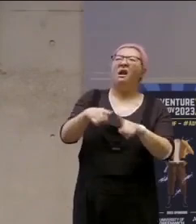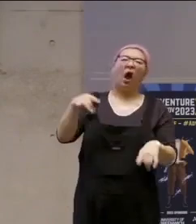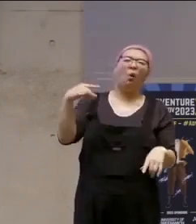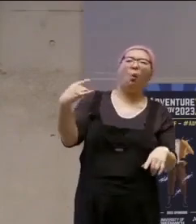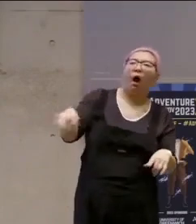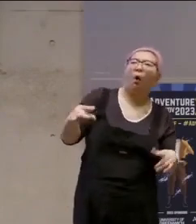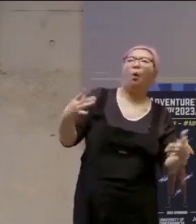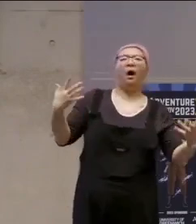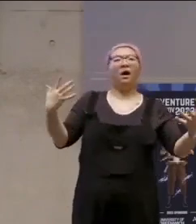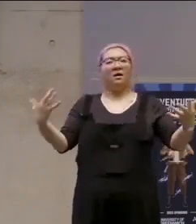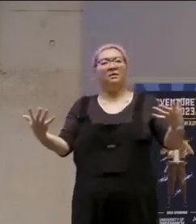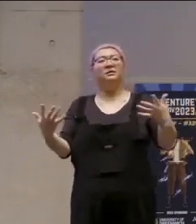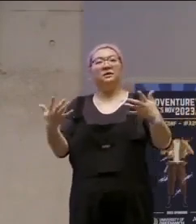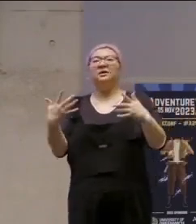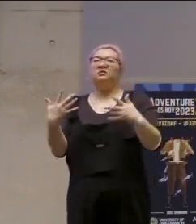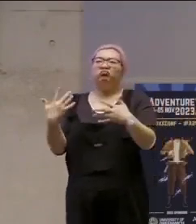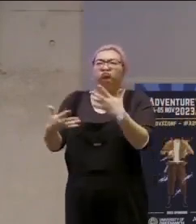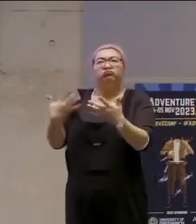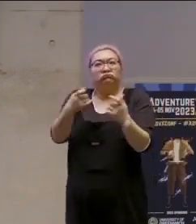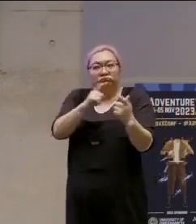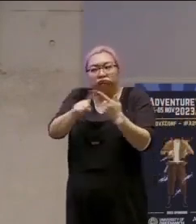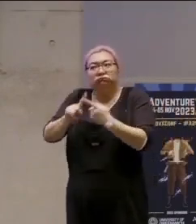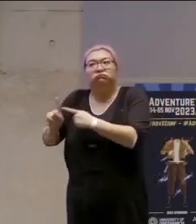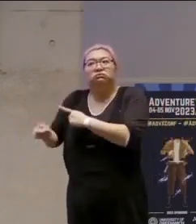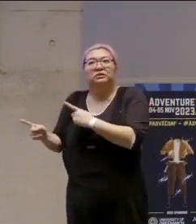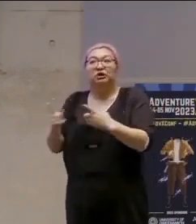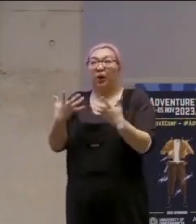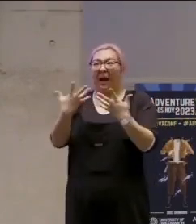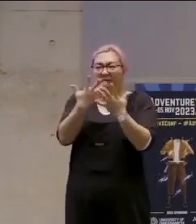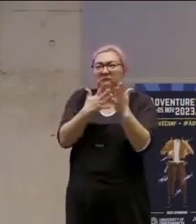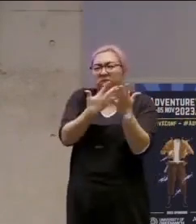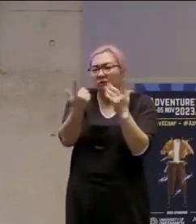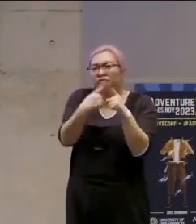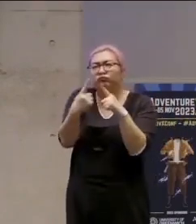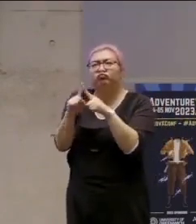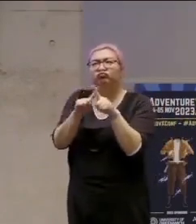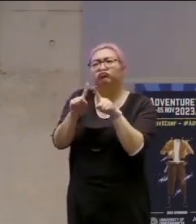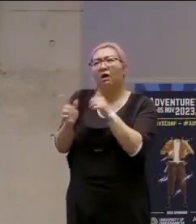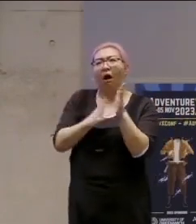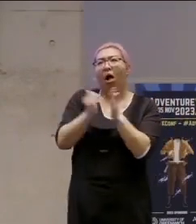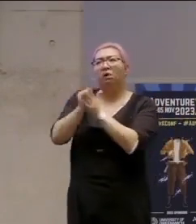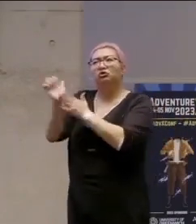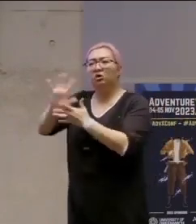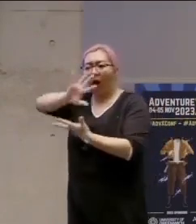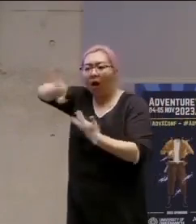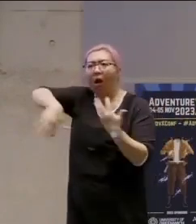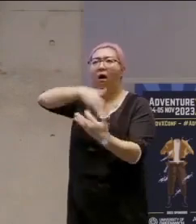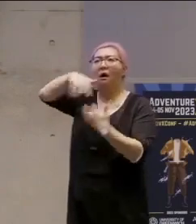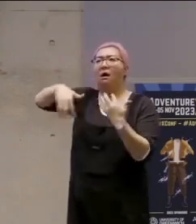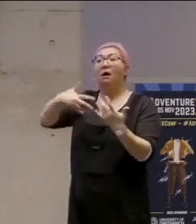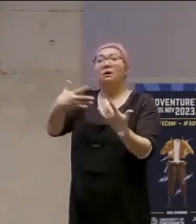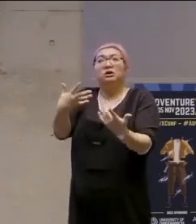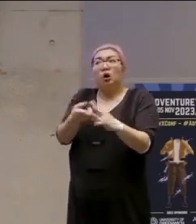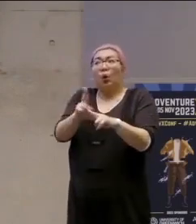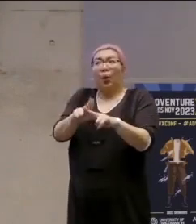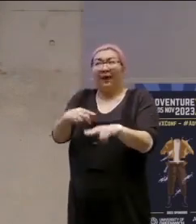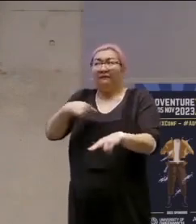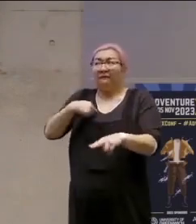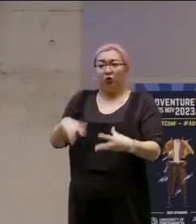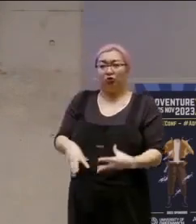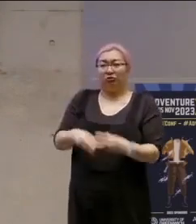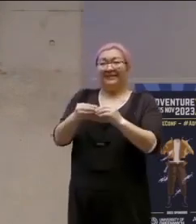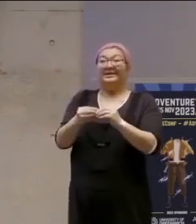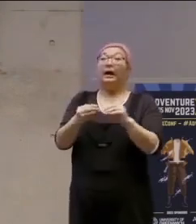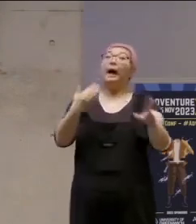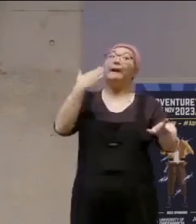stuff, right? It's, it's cultural and it's culturally tied. And that's the difference. It's like, if I was making a Black American product, I would